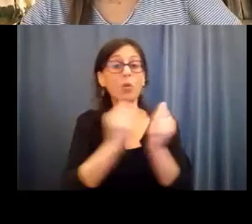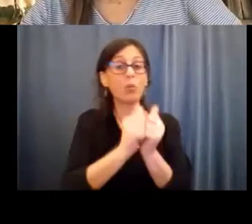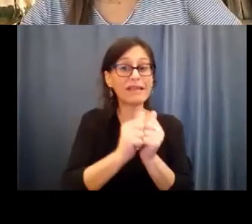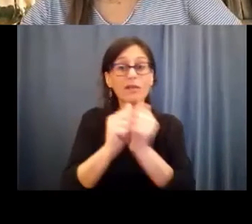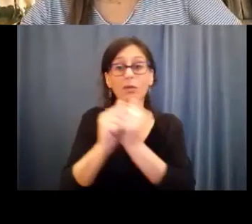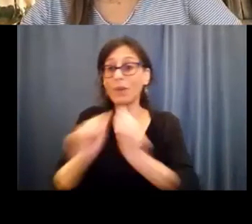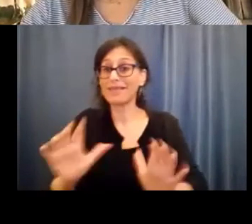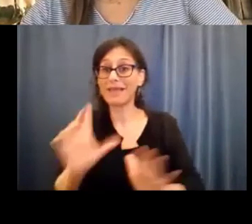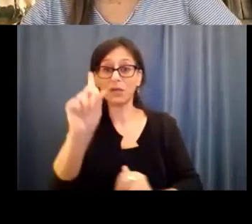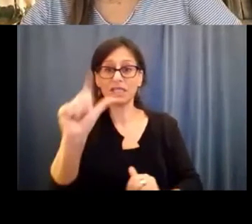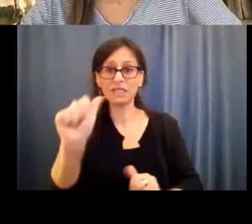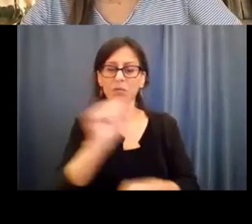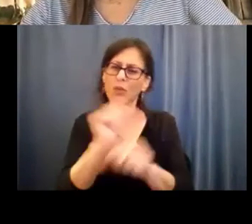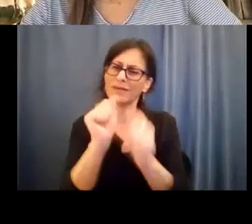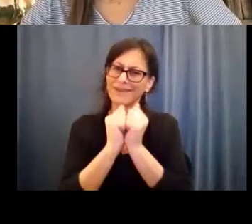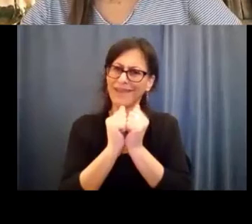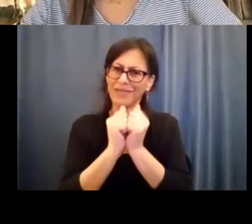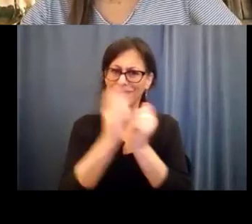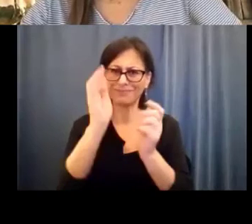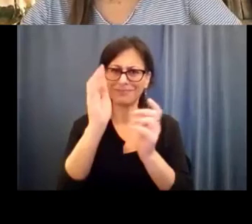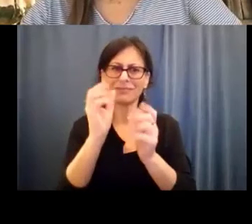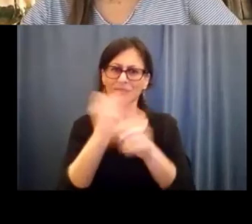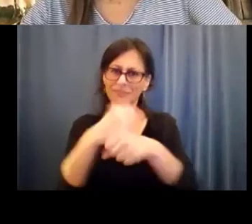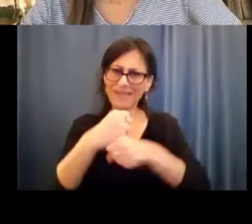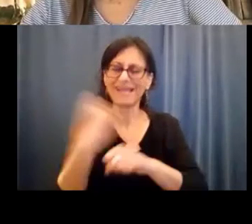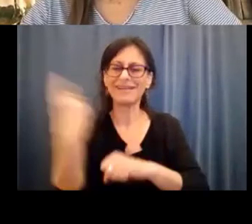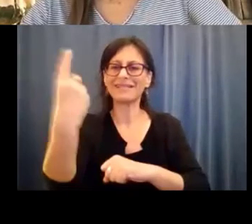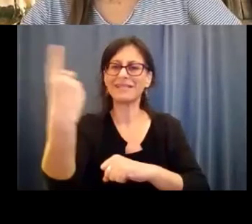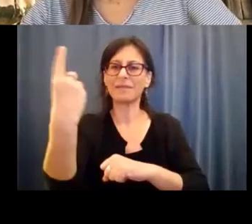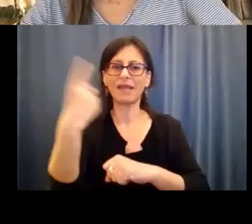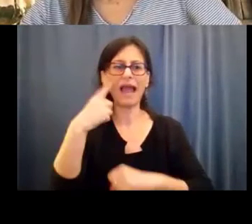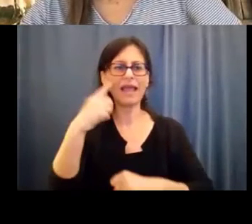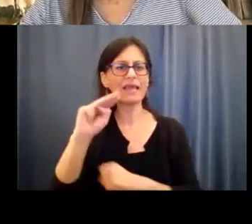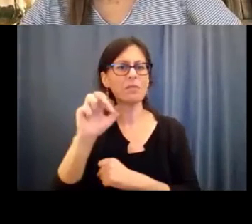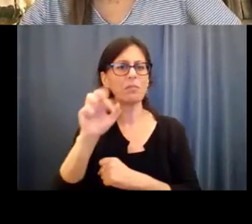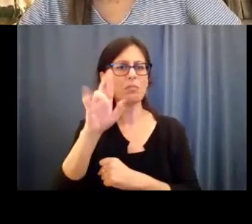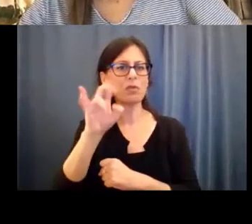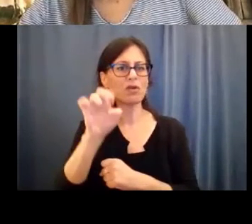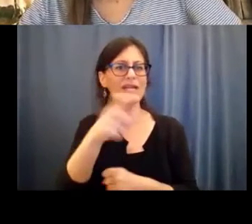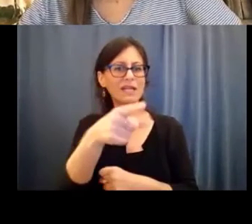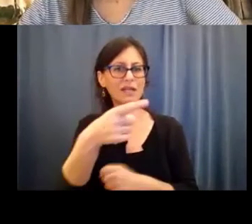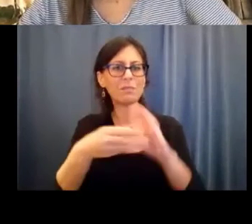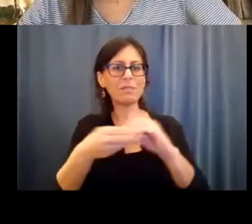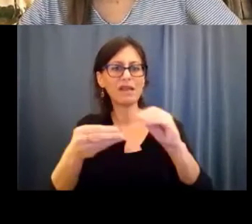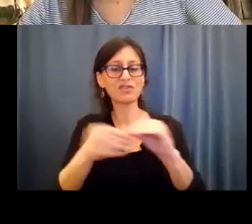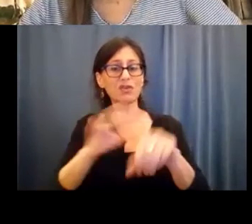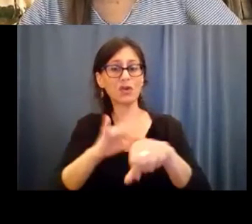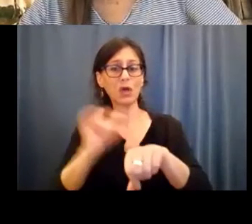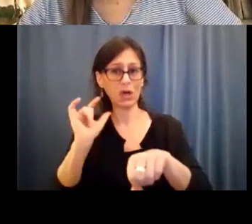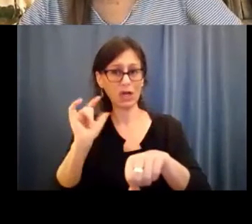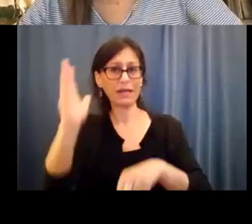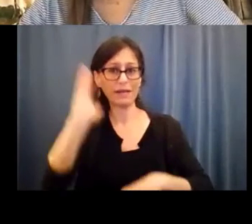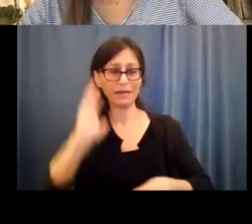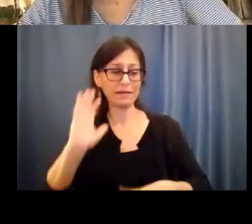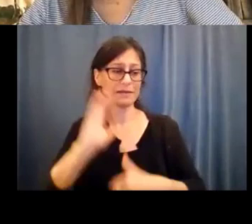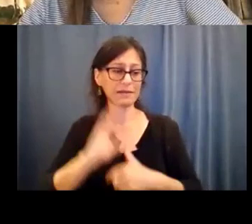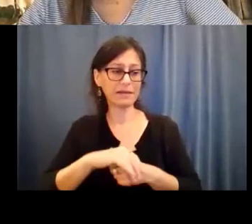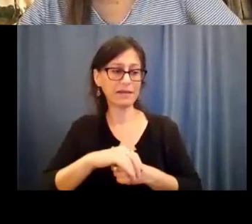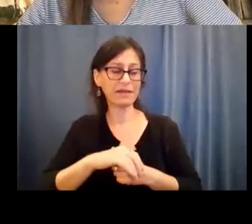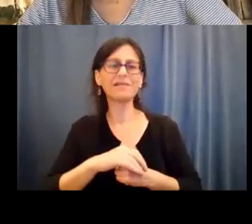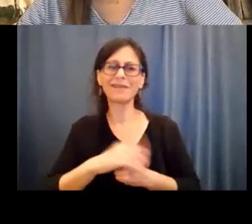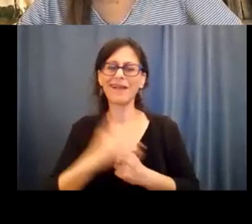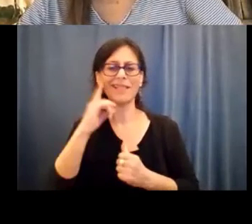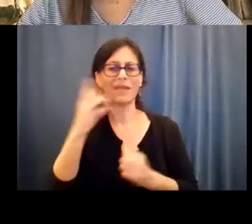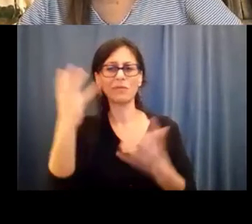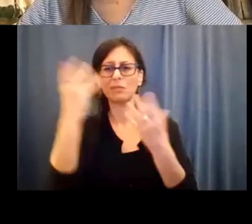with and without disabilities working together, creating something. I think, Marie, you brought that up early on,